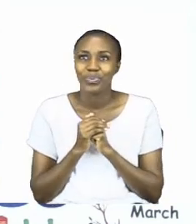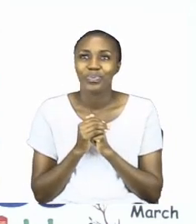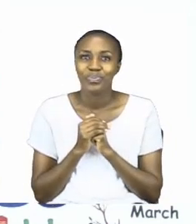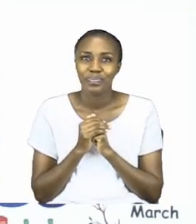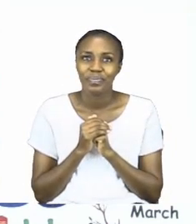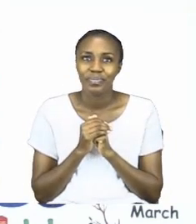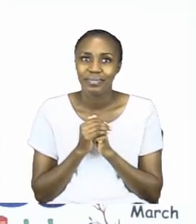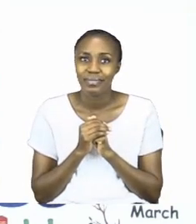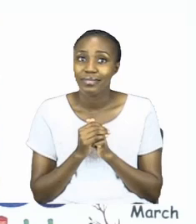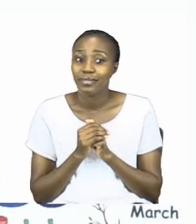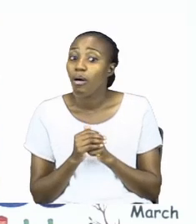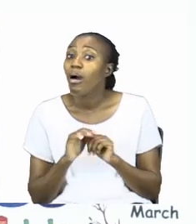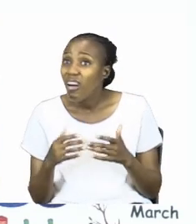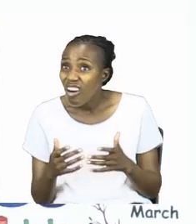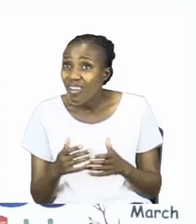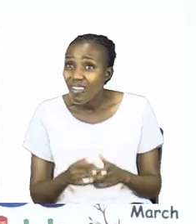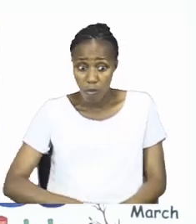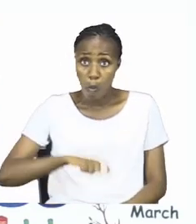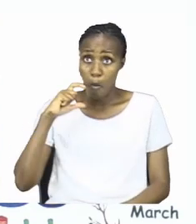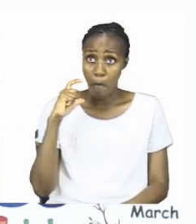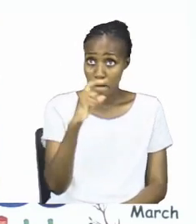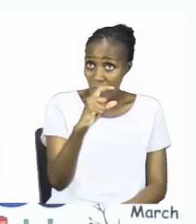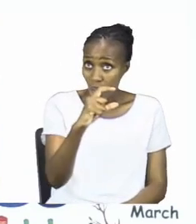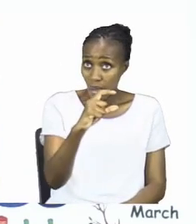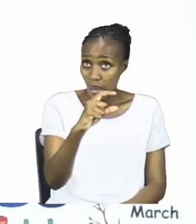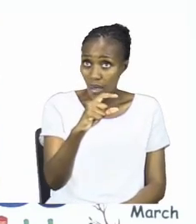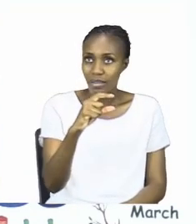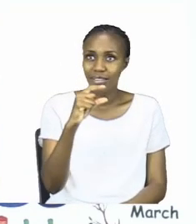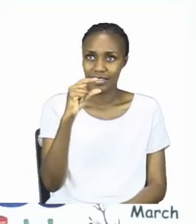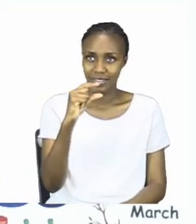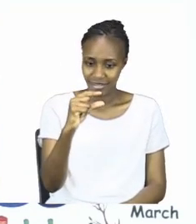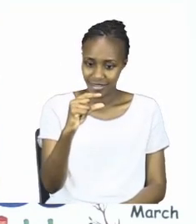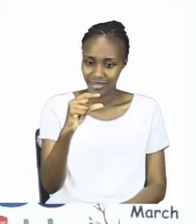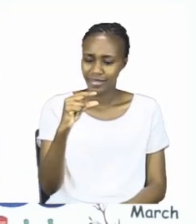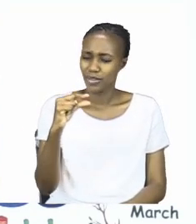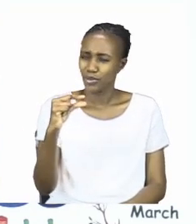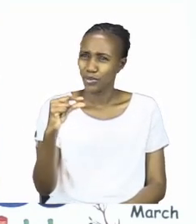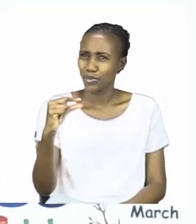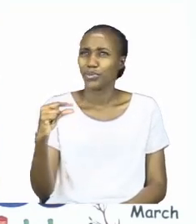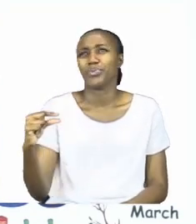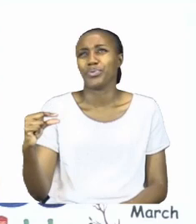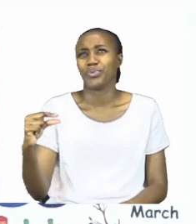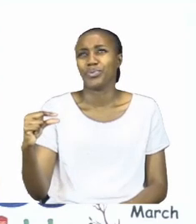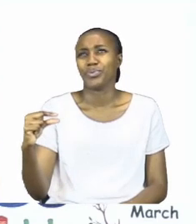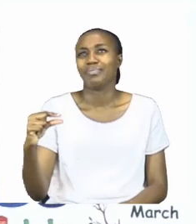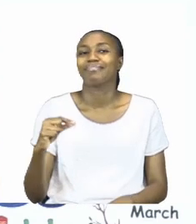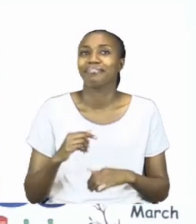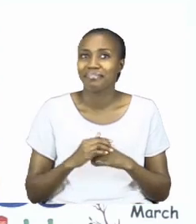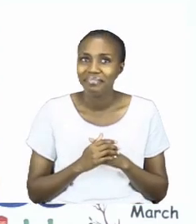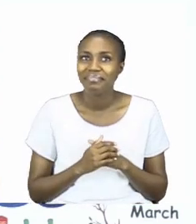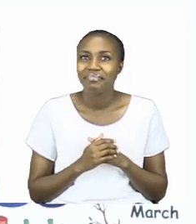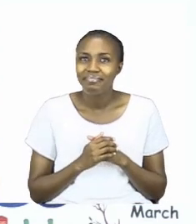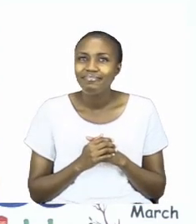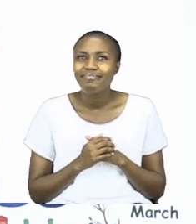for big to small. So instead of starting at 1 like we did for the tens, we're going to start